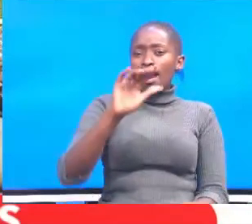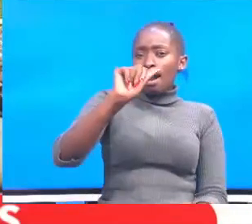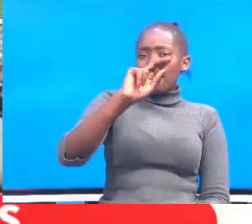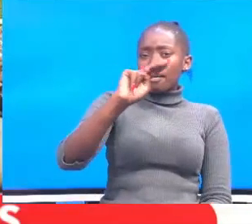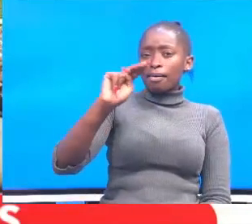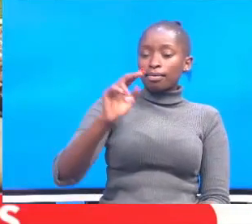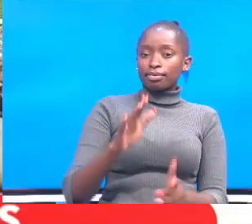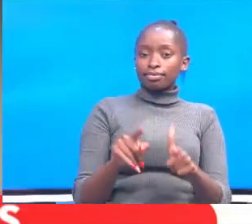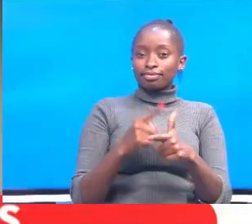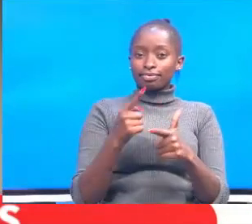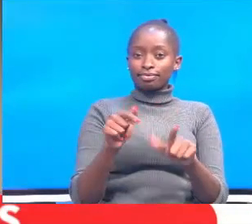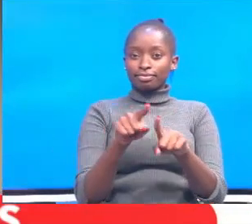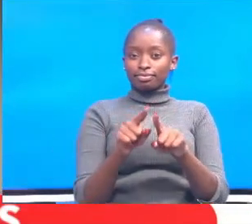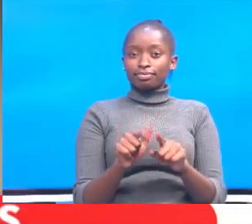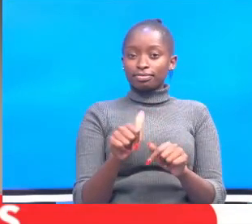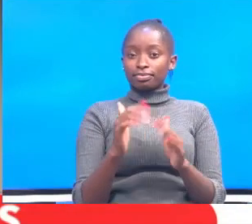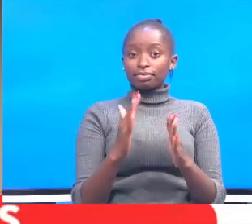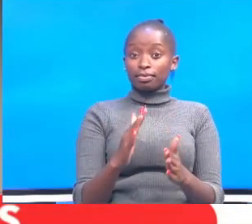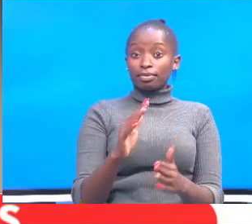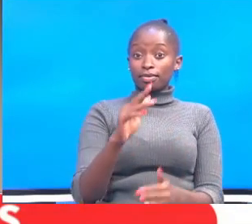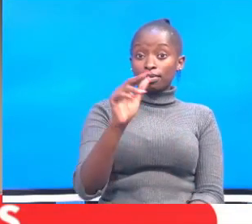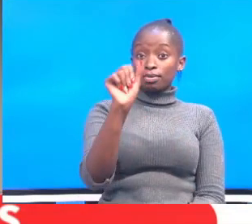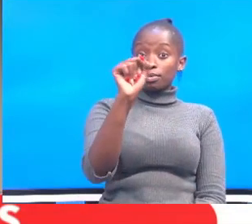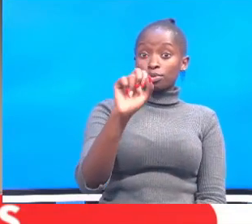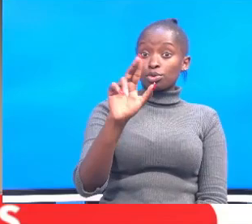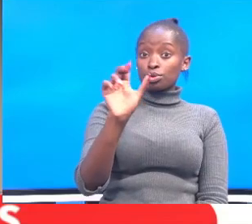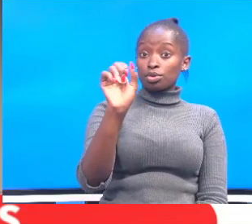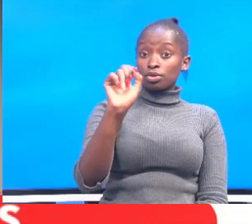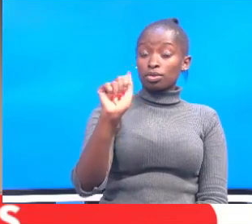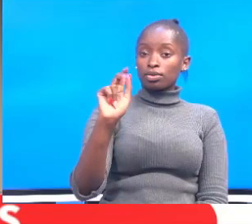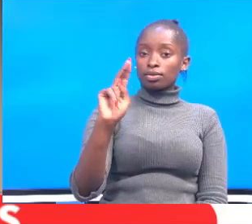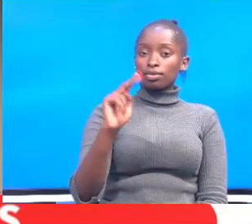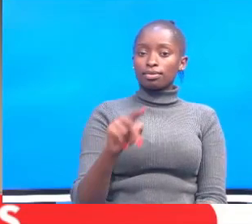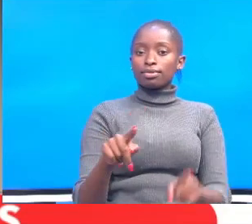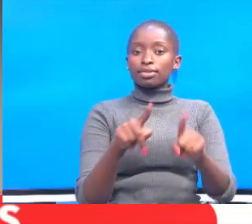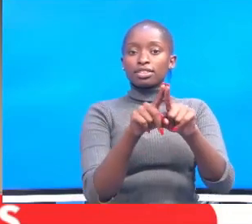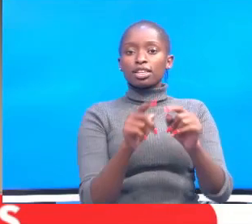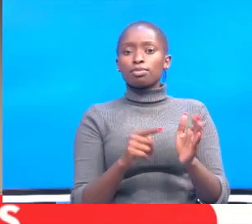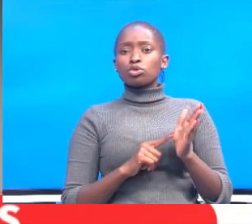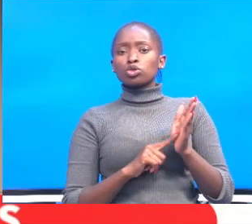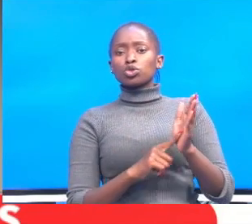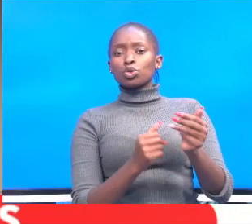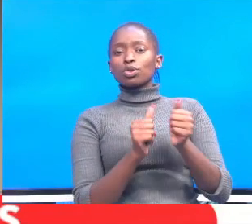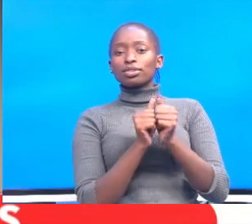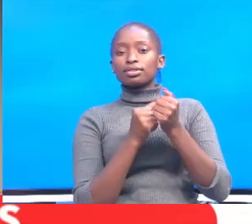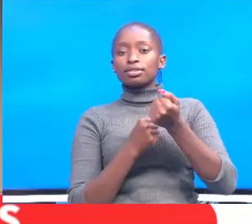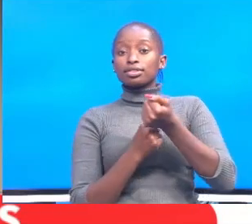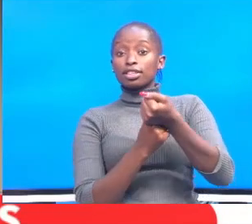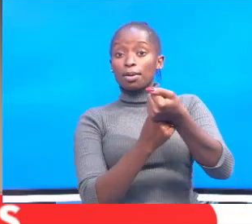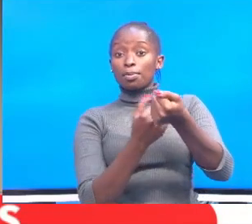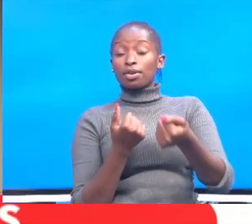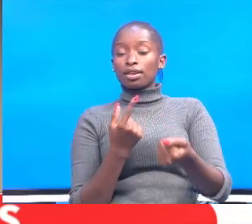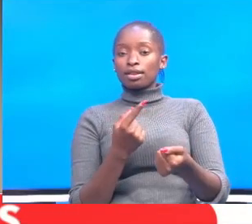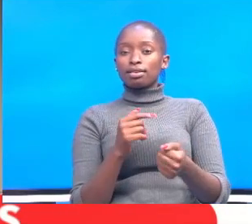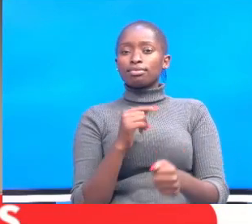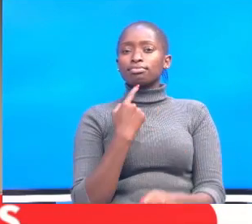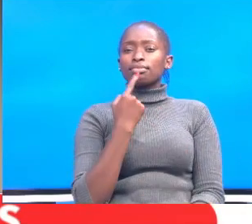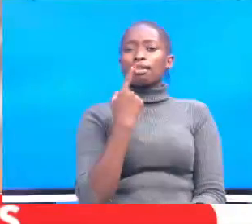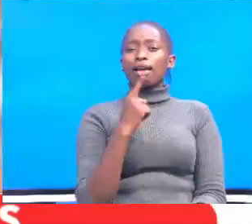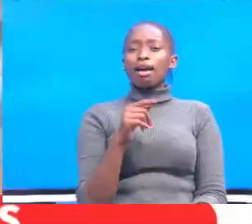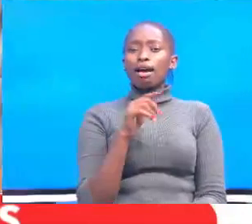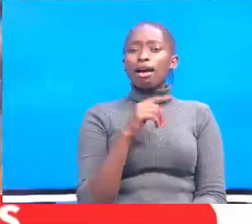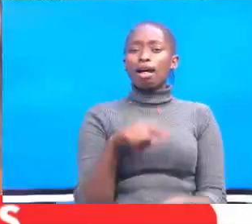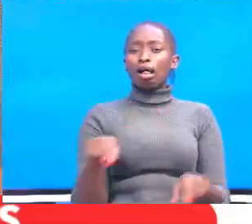Nakuru counterpart Susan Keheka, have also expressed their support for Kawira Mwangaza, asking her not to be shaken. At